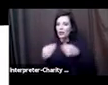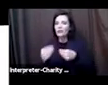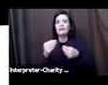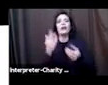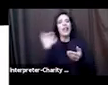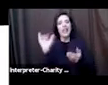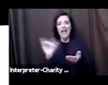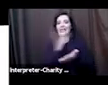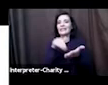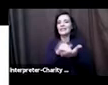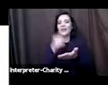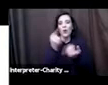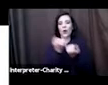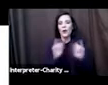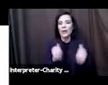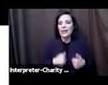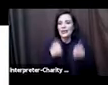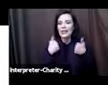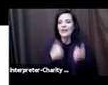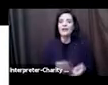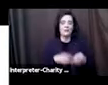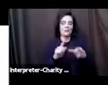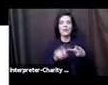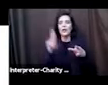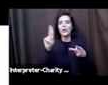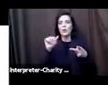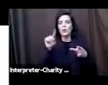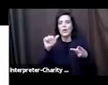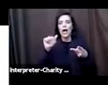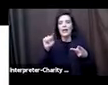Independent Living or United Cerebral Palsy Centers